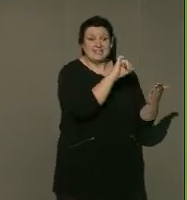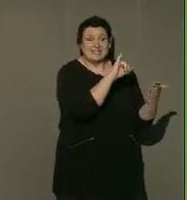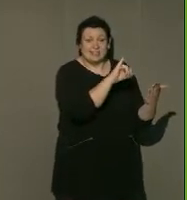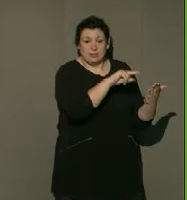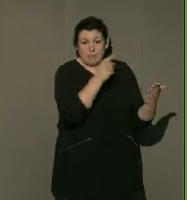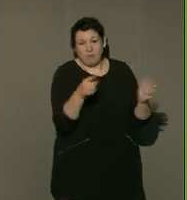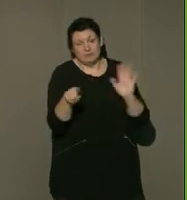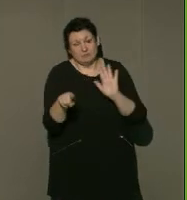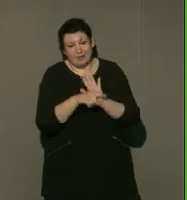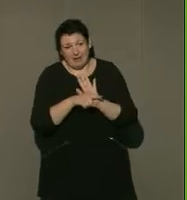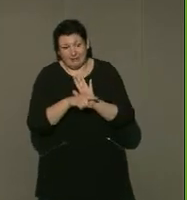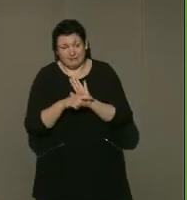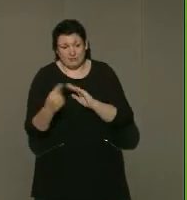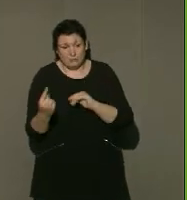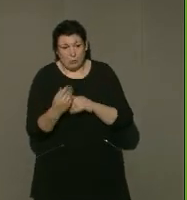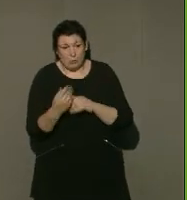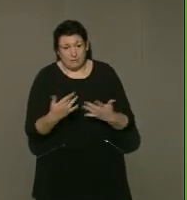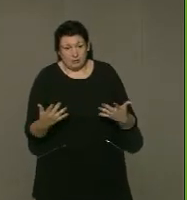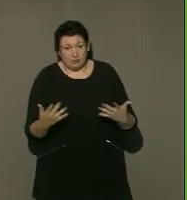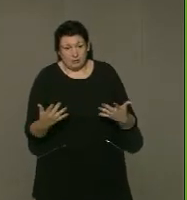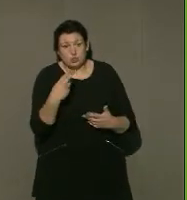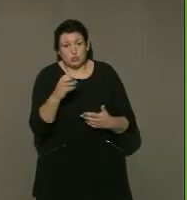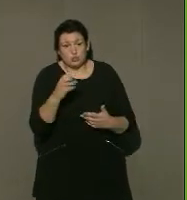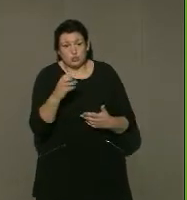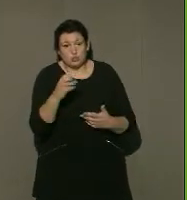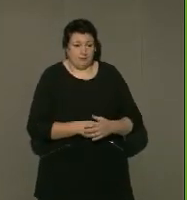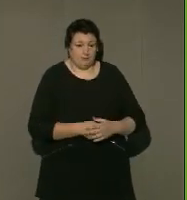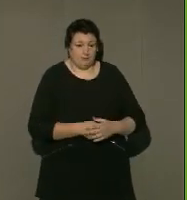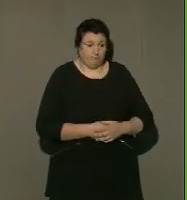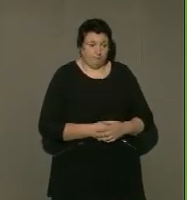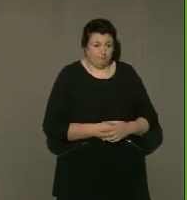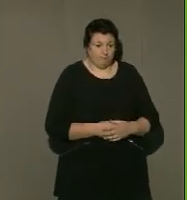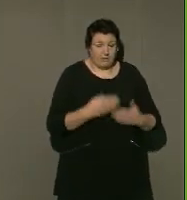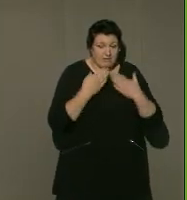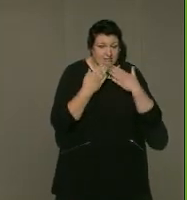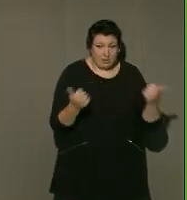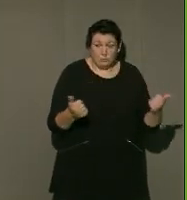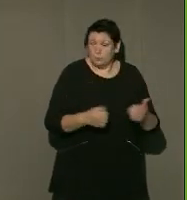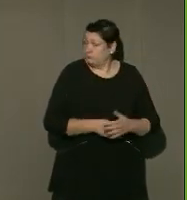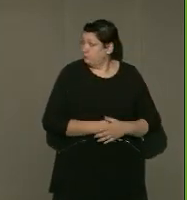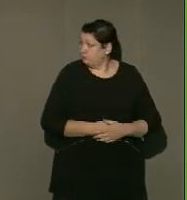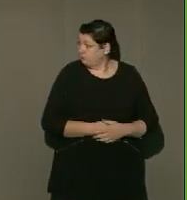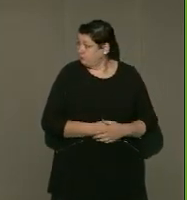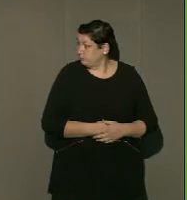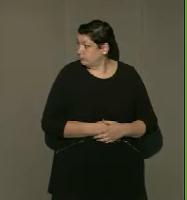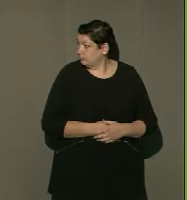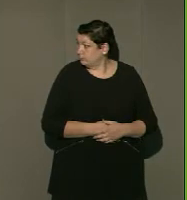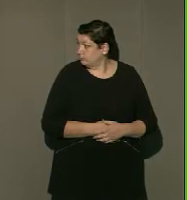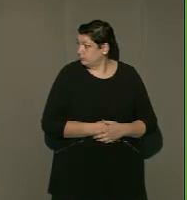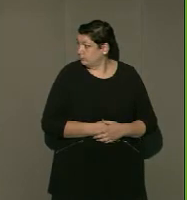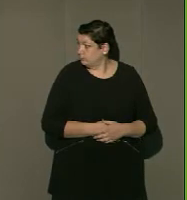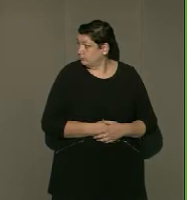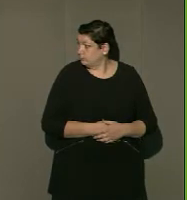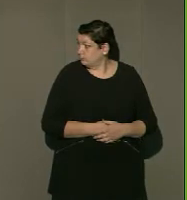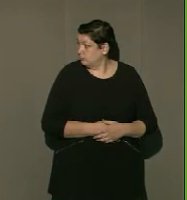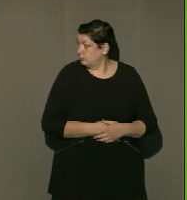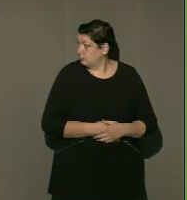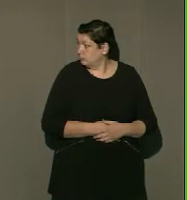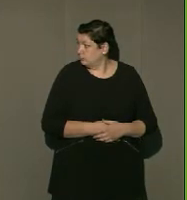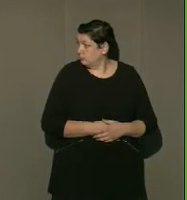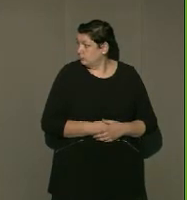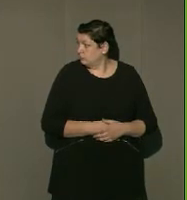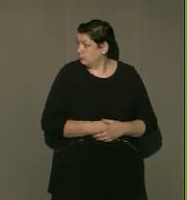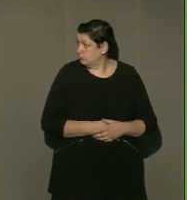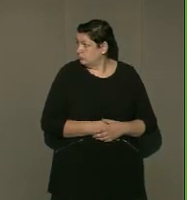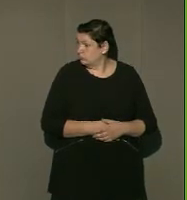Those against ruling the amendment in order, 20. Thank you. Thank you. Okay, the person who originally proposed it is back, so